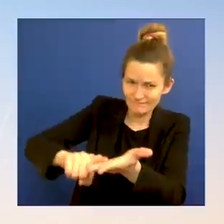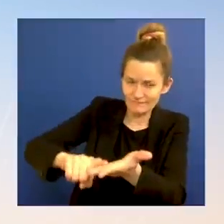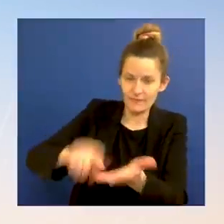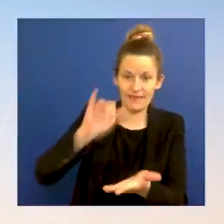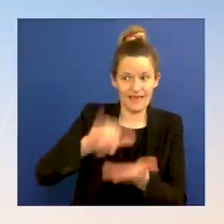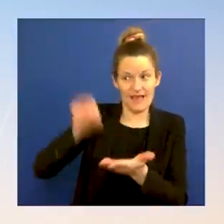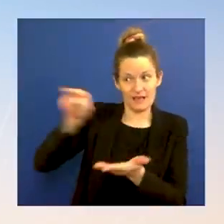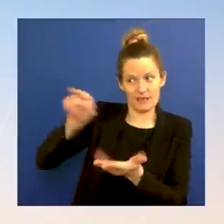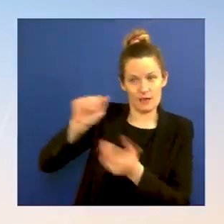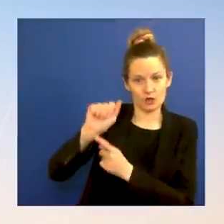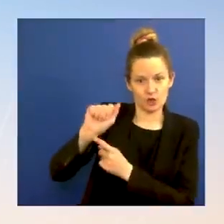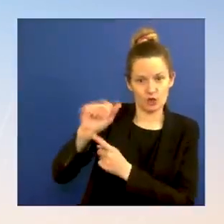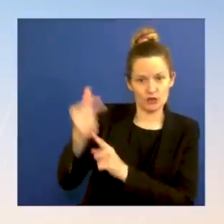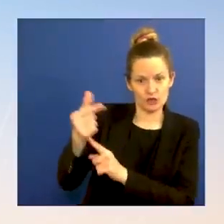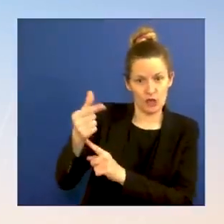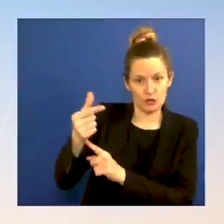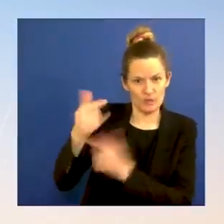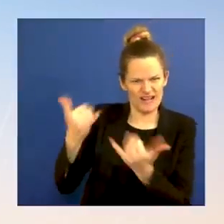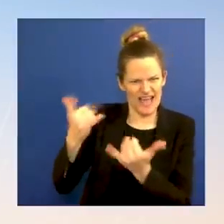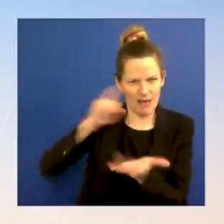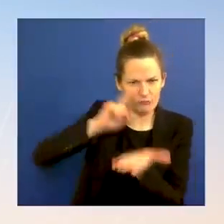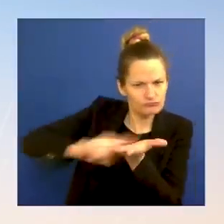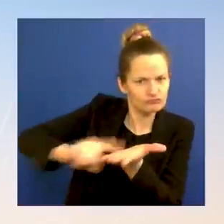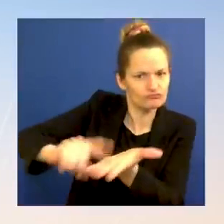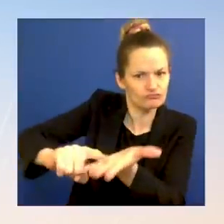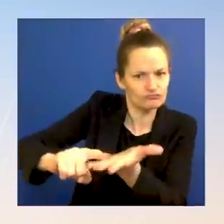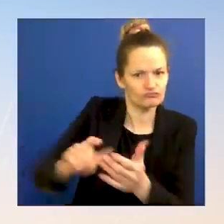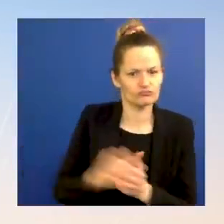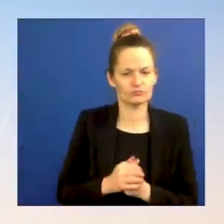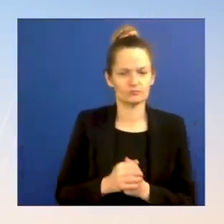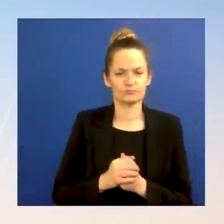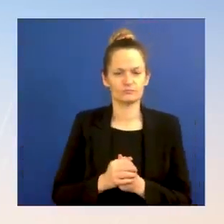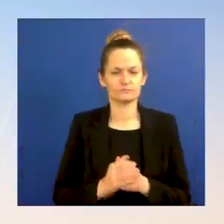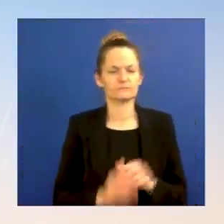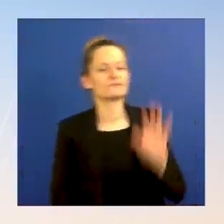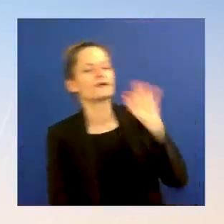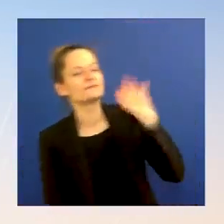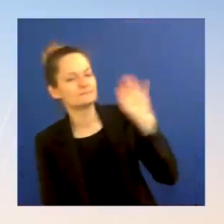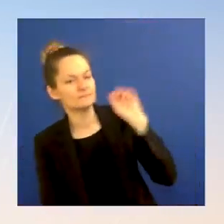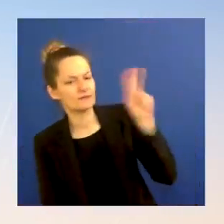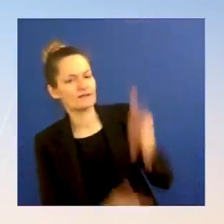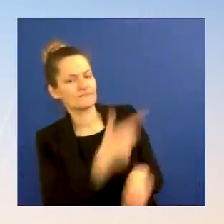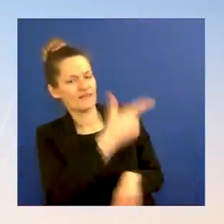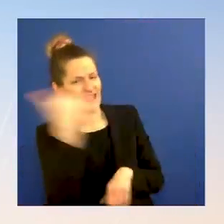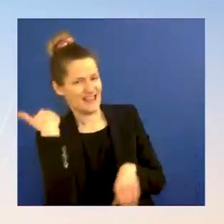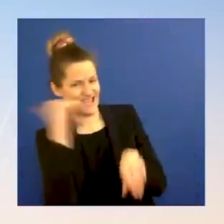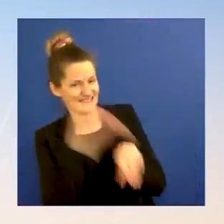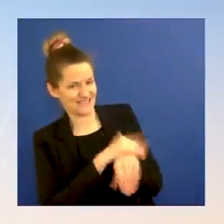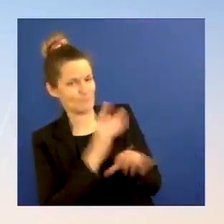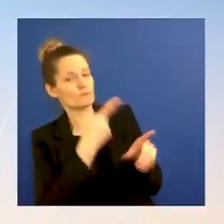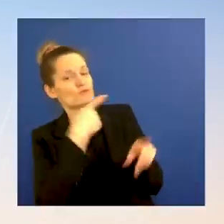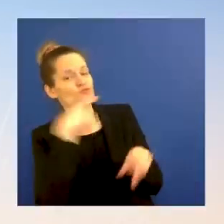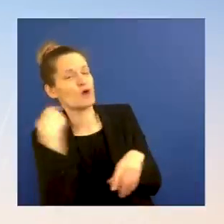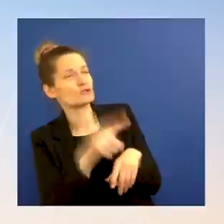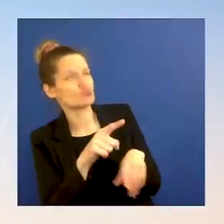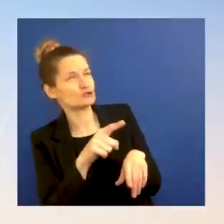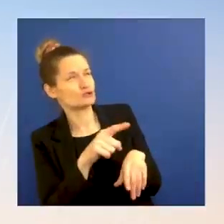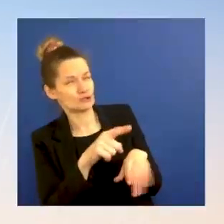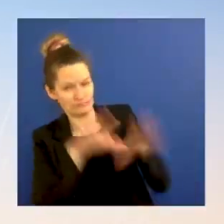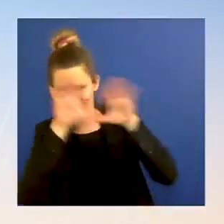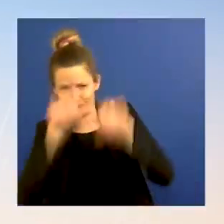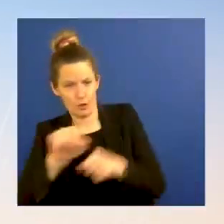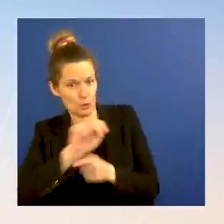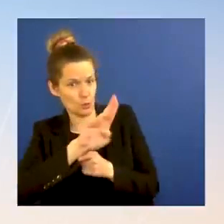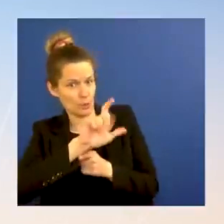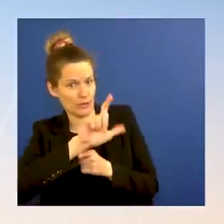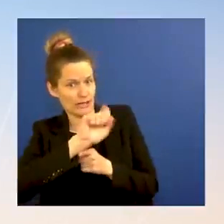nuclear power plant last night. The U.S. Embassy in Kyiv noted on Twitter, it is a war crime to attack a nuclear power